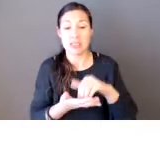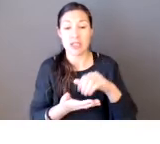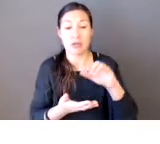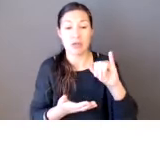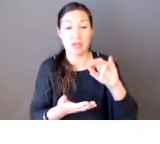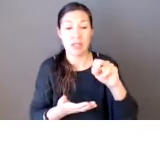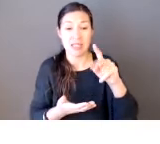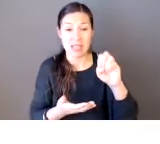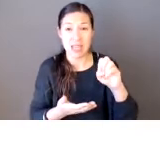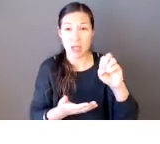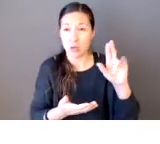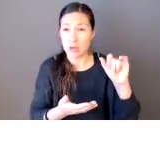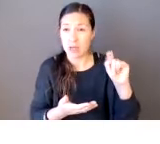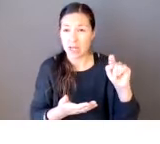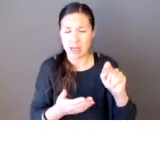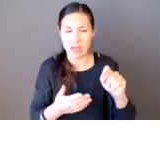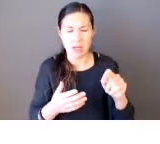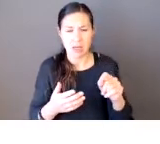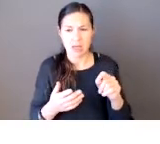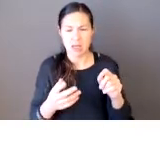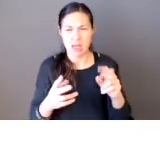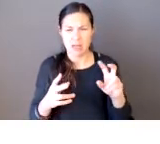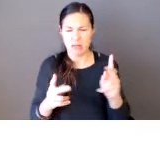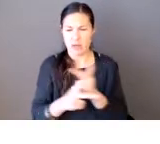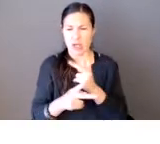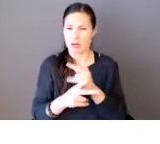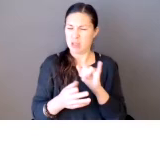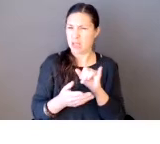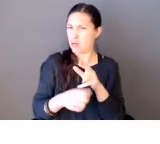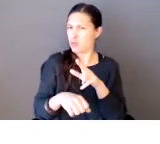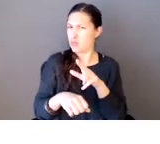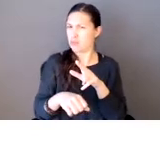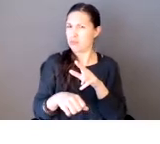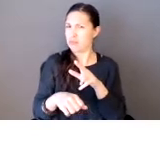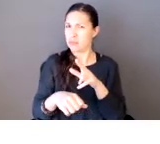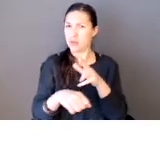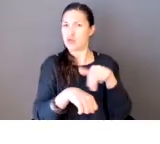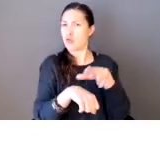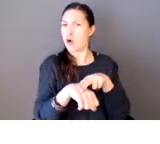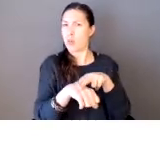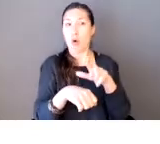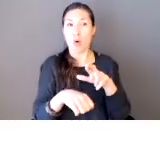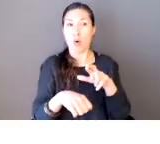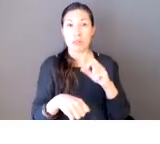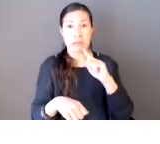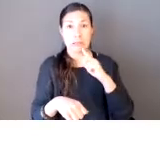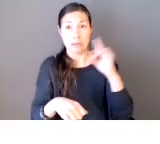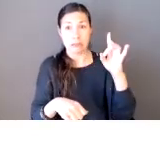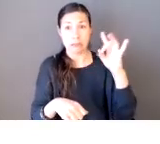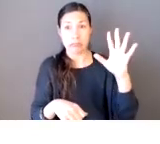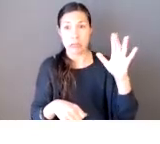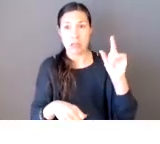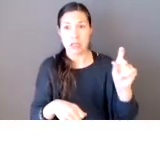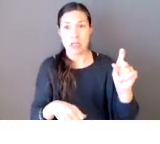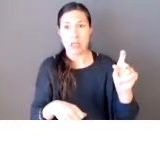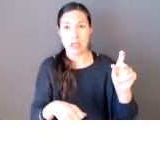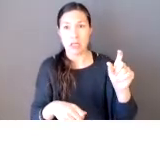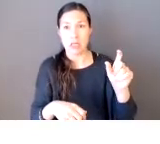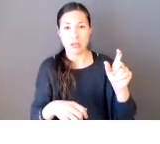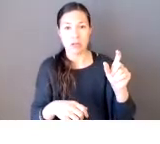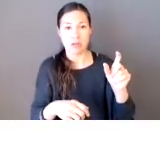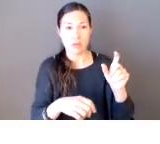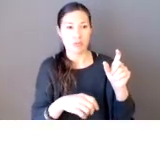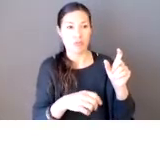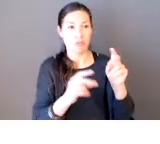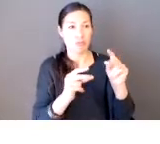it's normal, kind of normal priority or extreme priority, where they're going to call it out to the local agency.